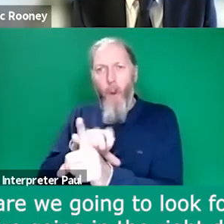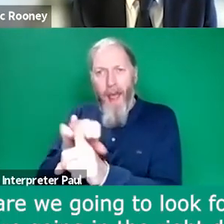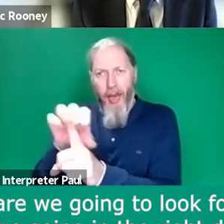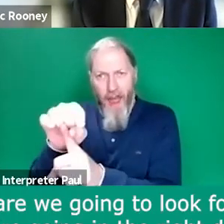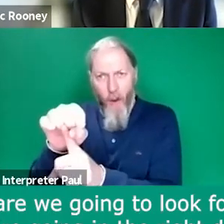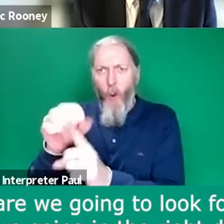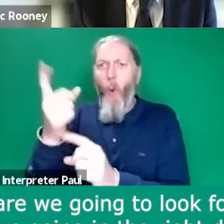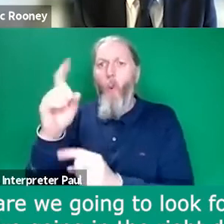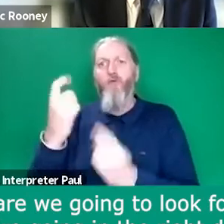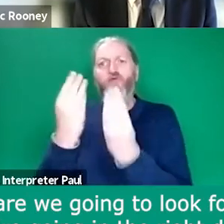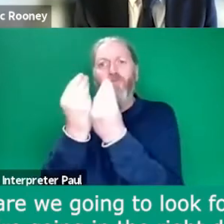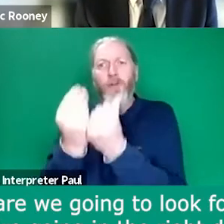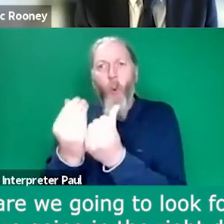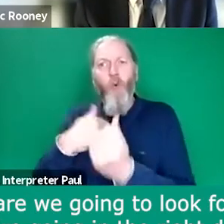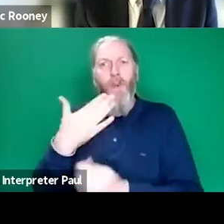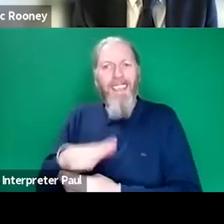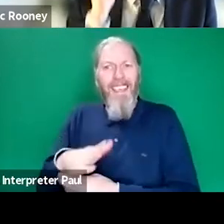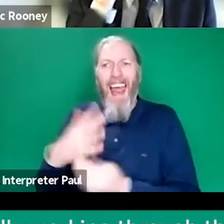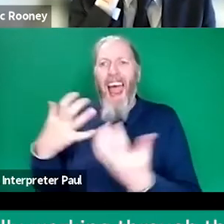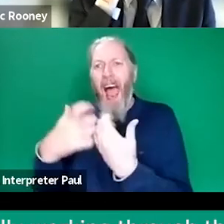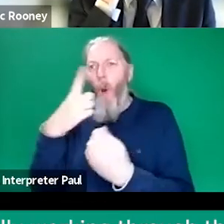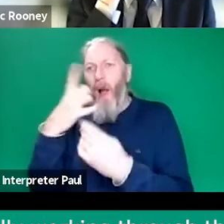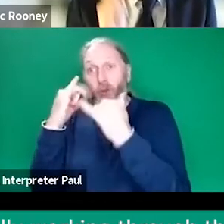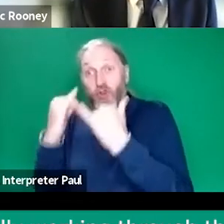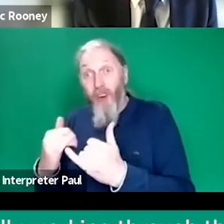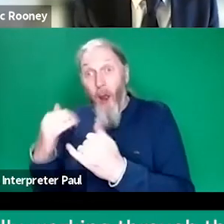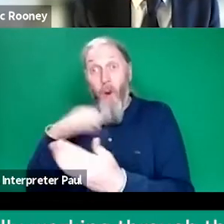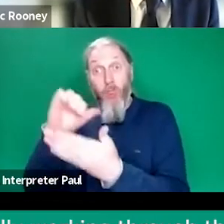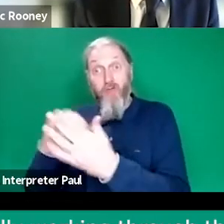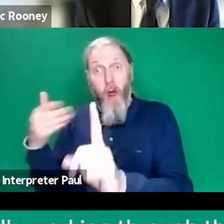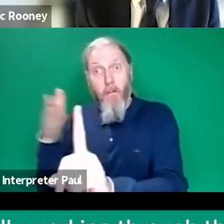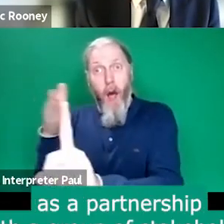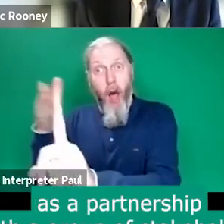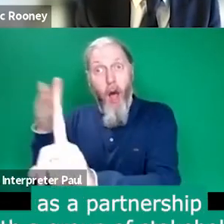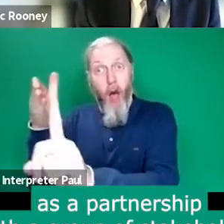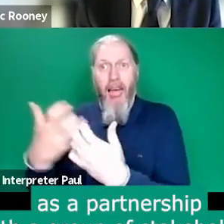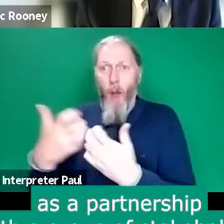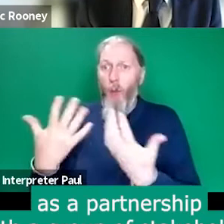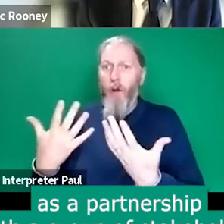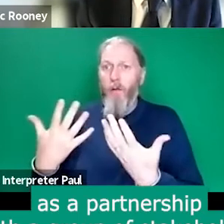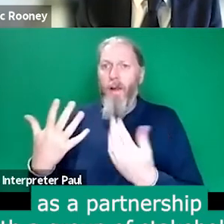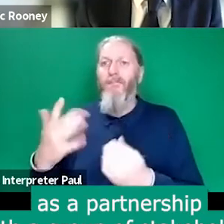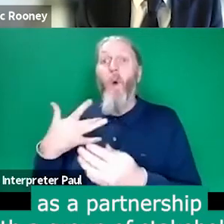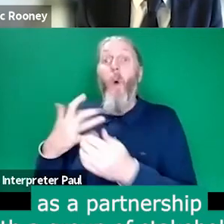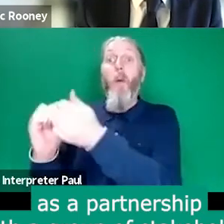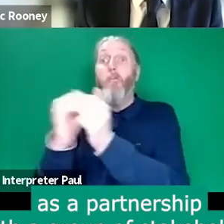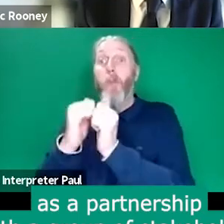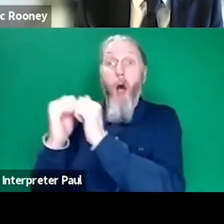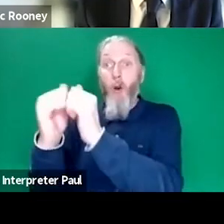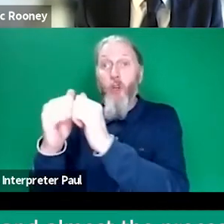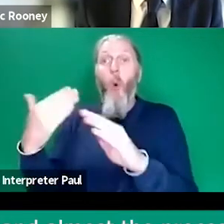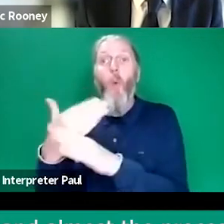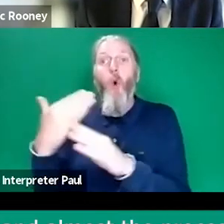we going to look for to see if we're going in the right direction, and actually working through that together as a partnership with a group of